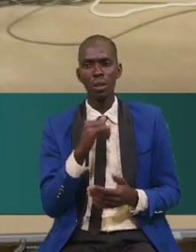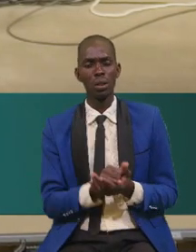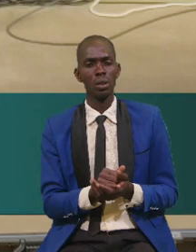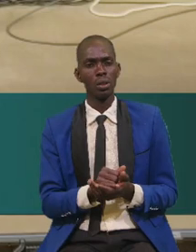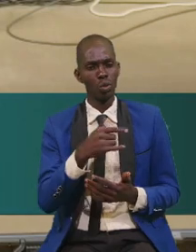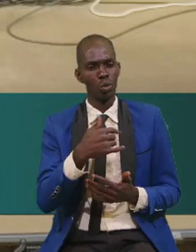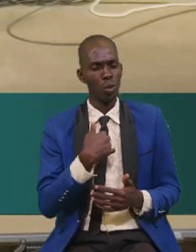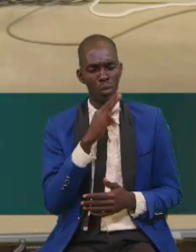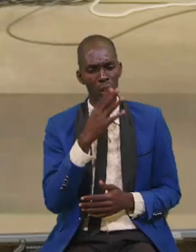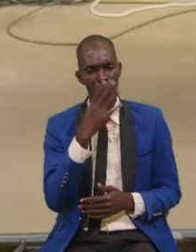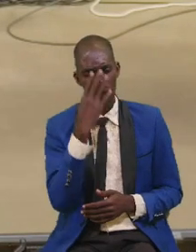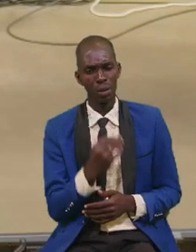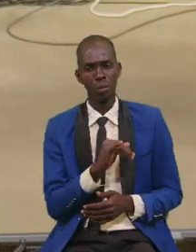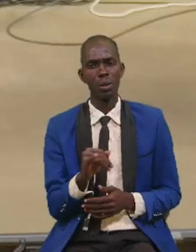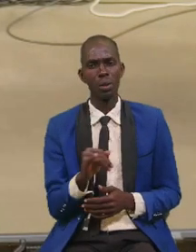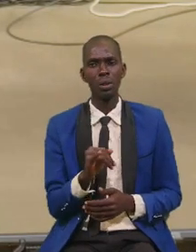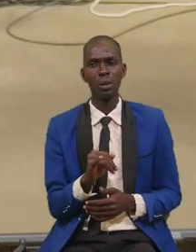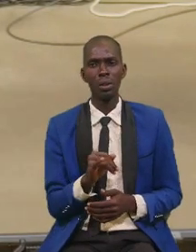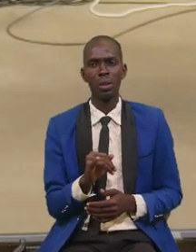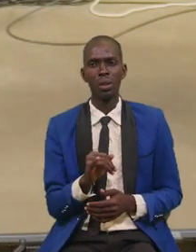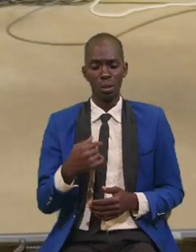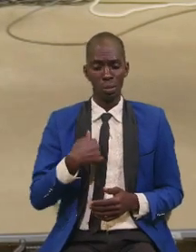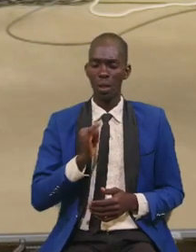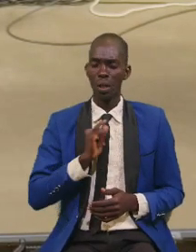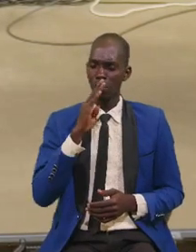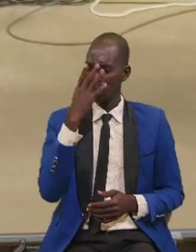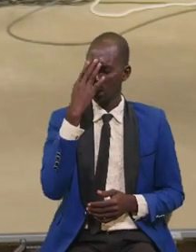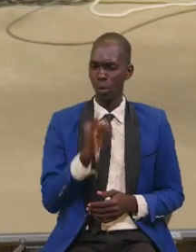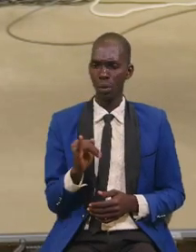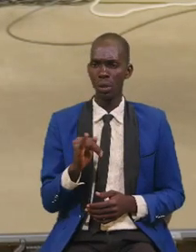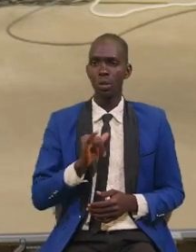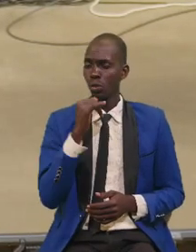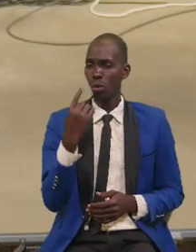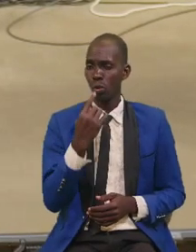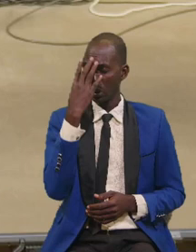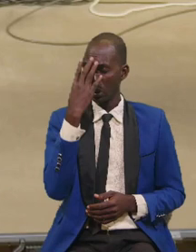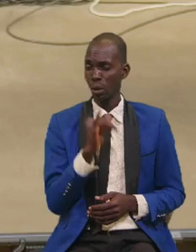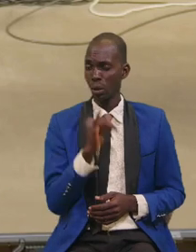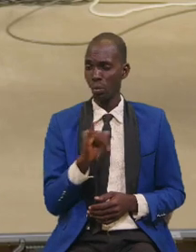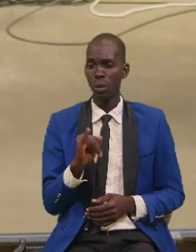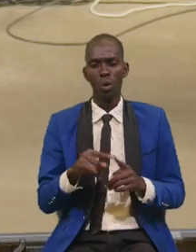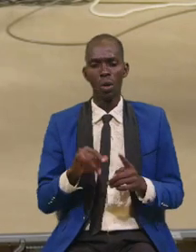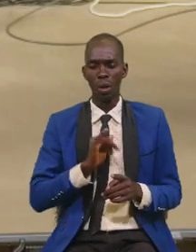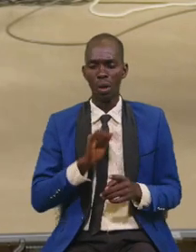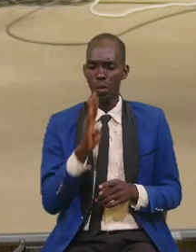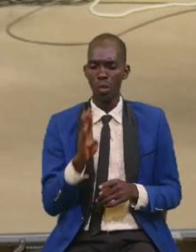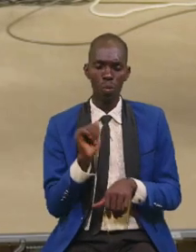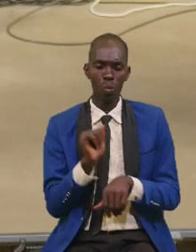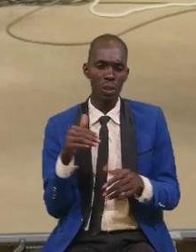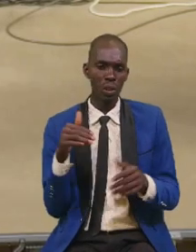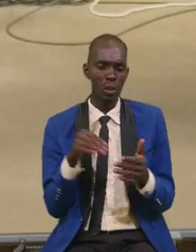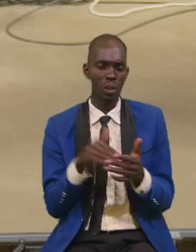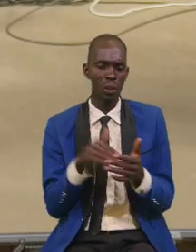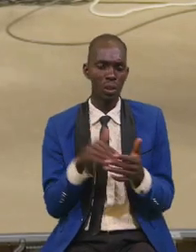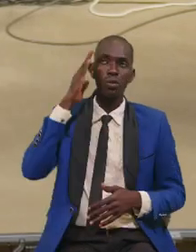sleeping, I've been walking against my destiny and the destiny of other people. And now Paul rose